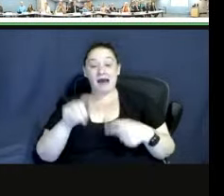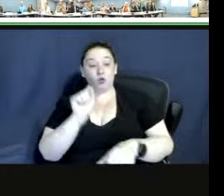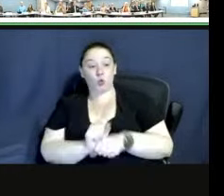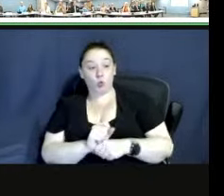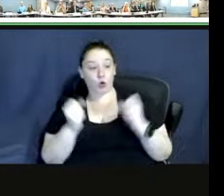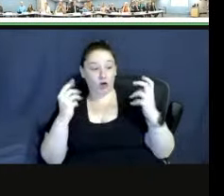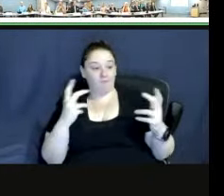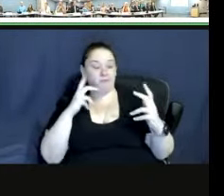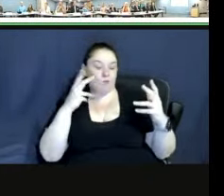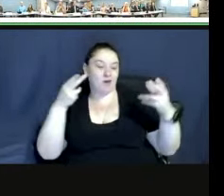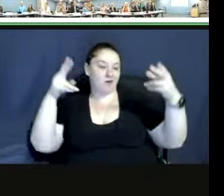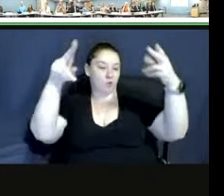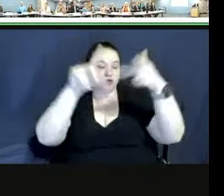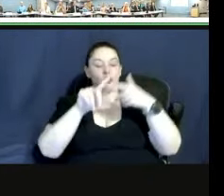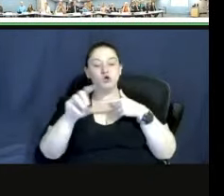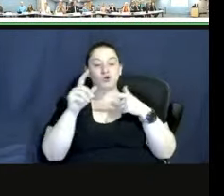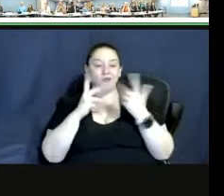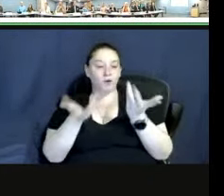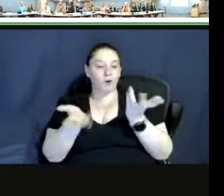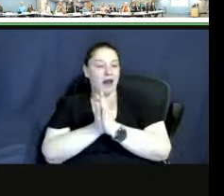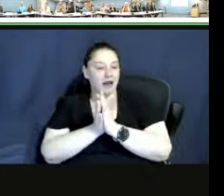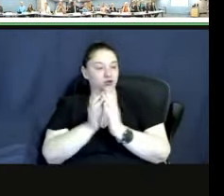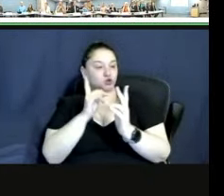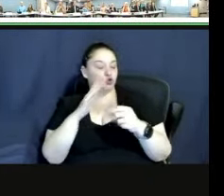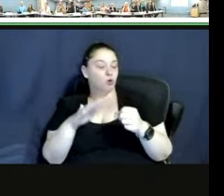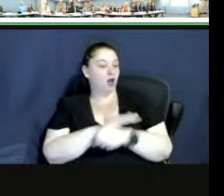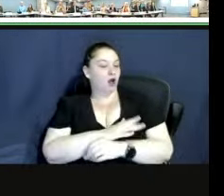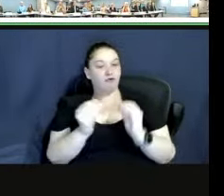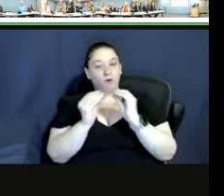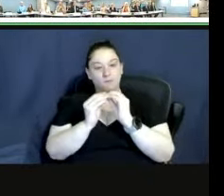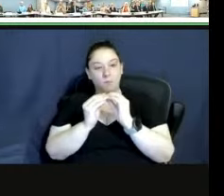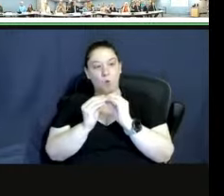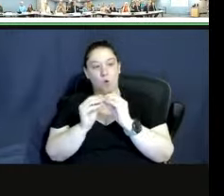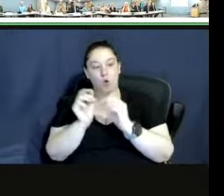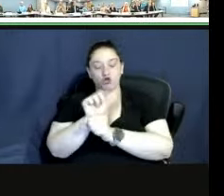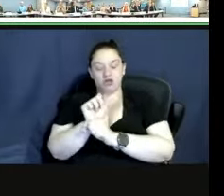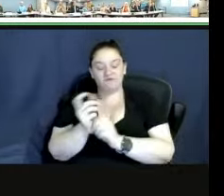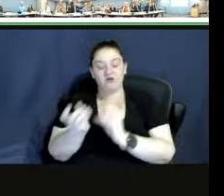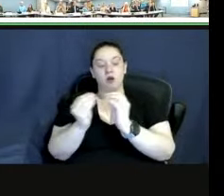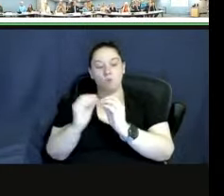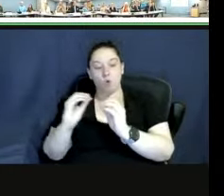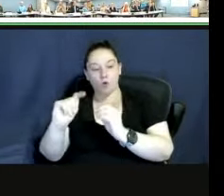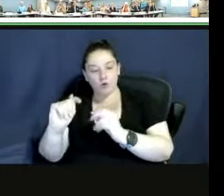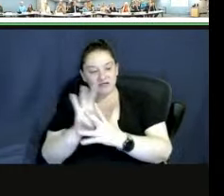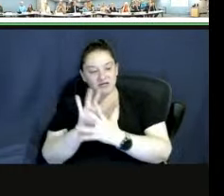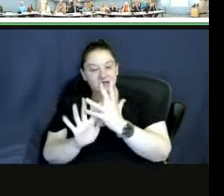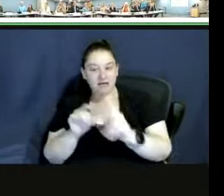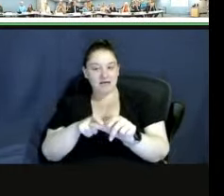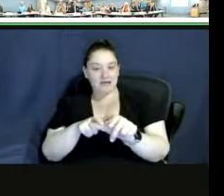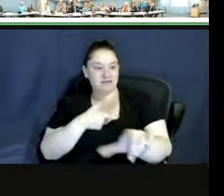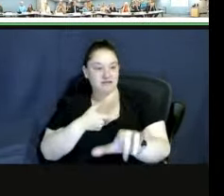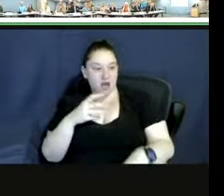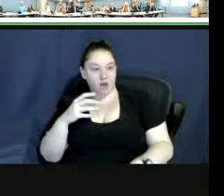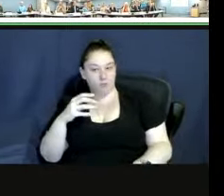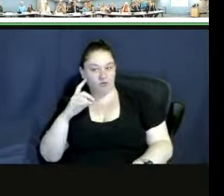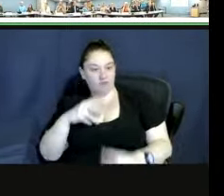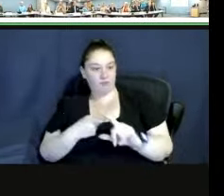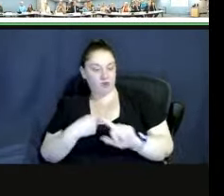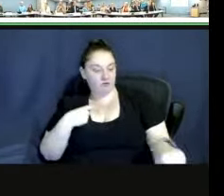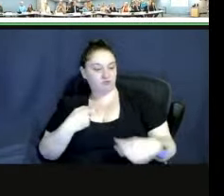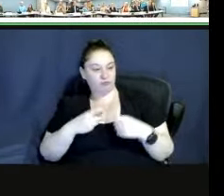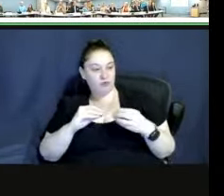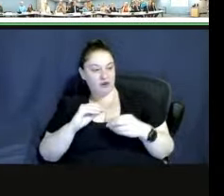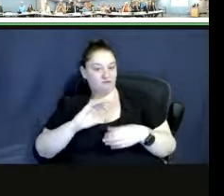So they're asked to cover mandatory shifts, cover extra shifts, time away from their families. Yes, they get compensated for it. They make time and a half,